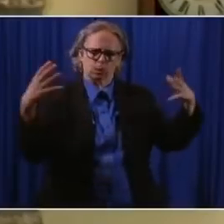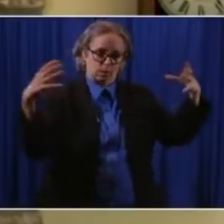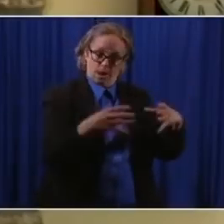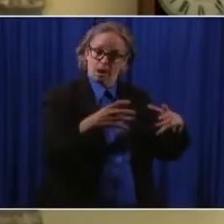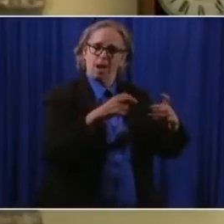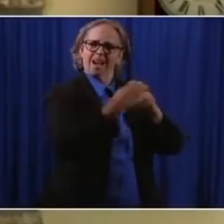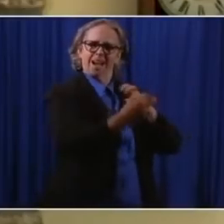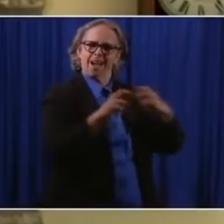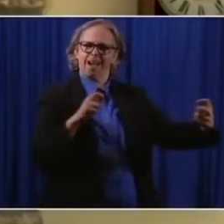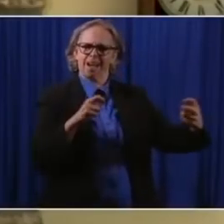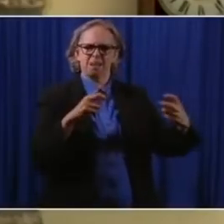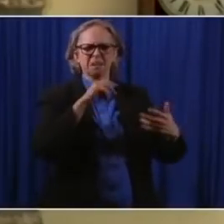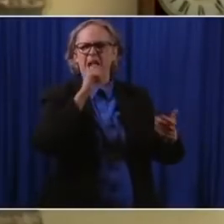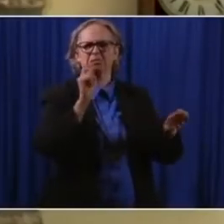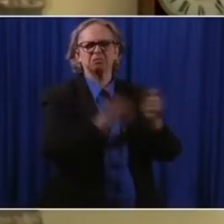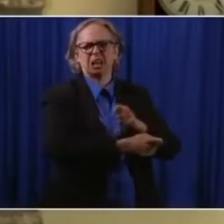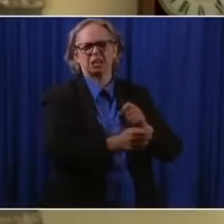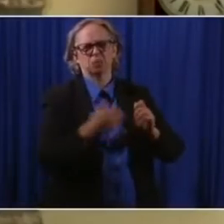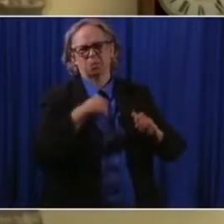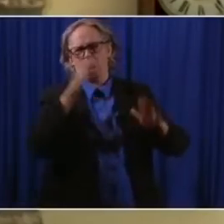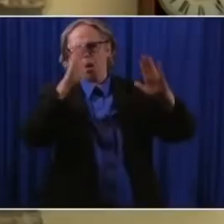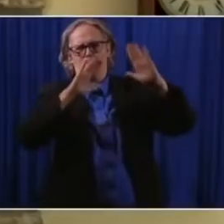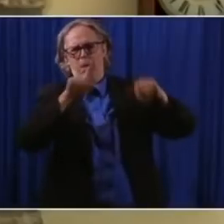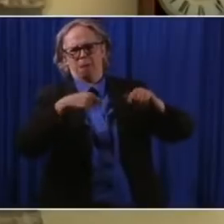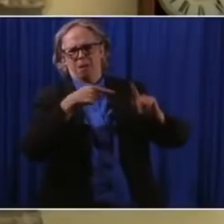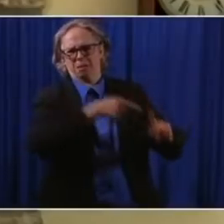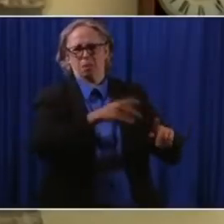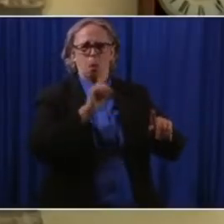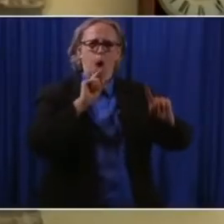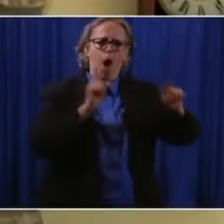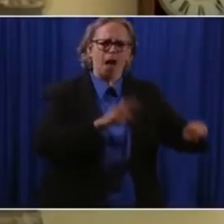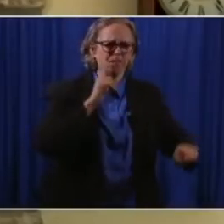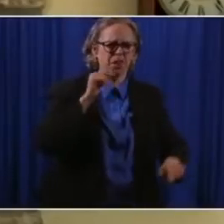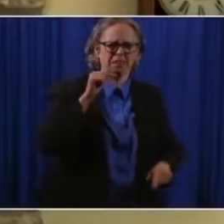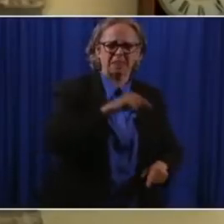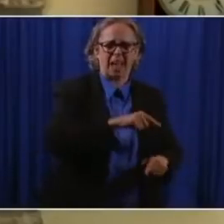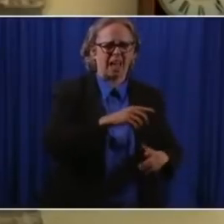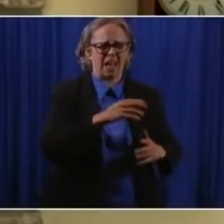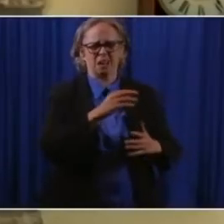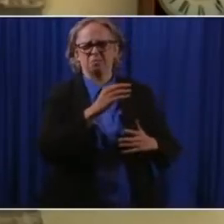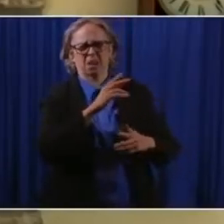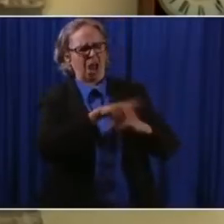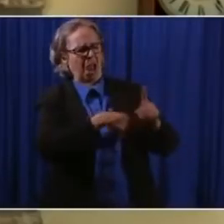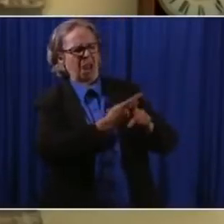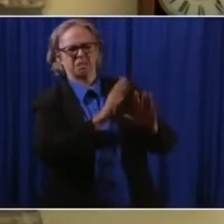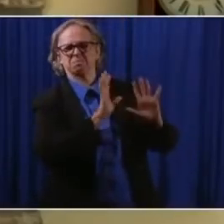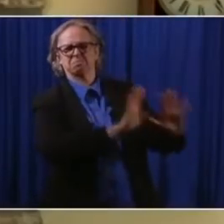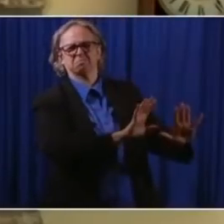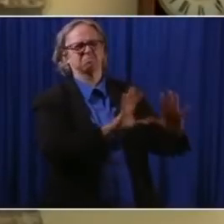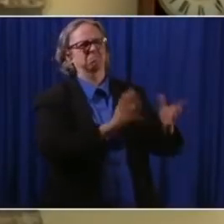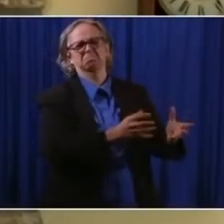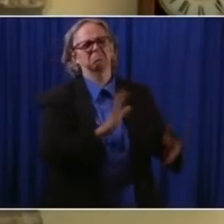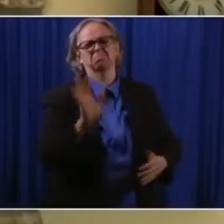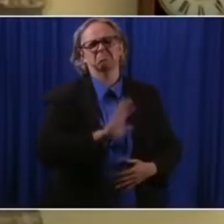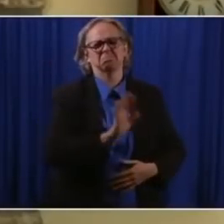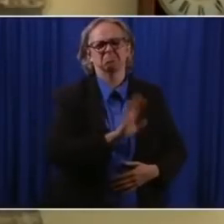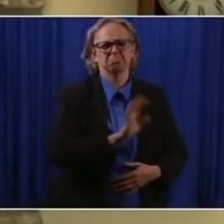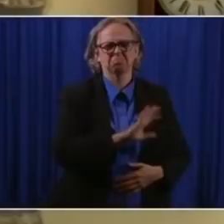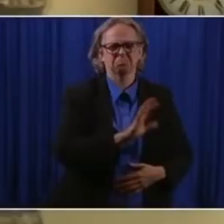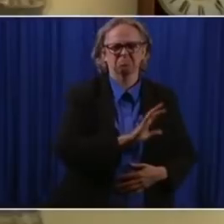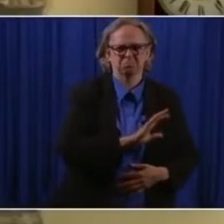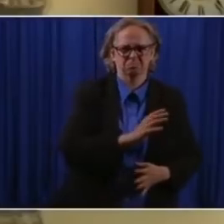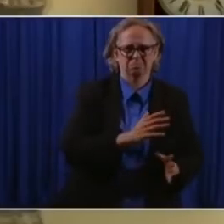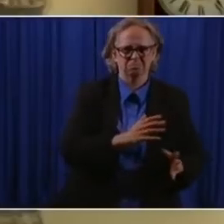other things kids are doing. So we're not going to get down into art or science or, there's really no reason to do that. There's basic